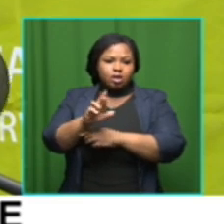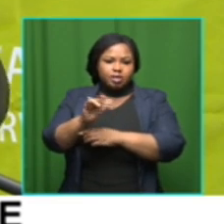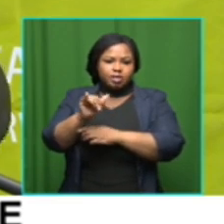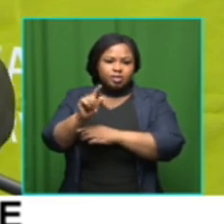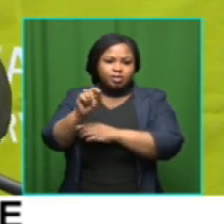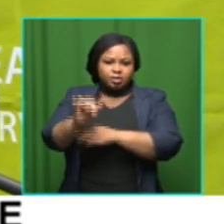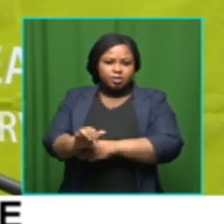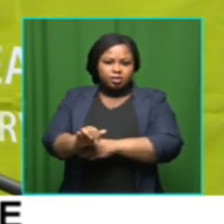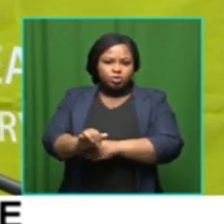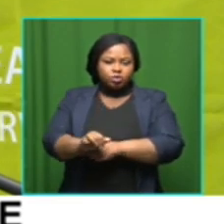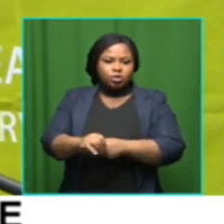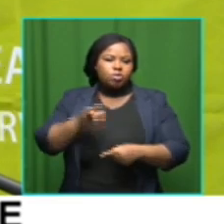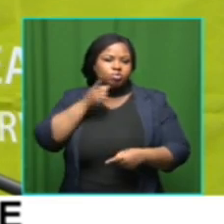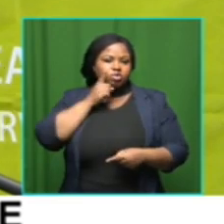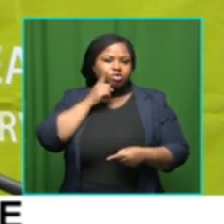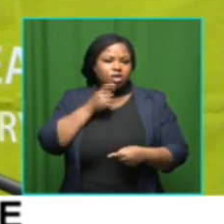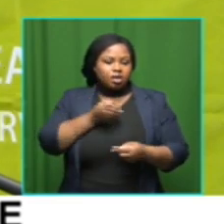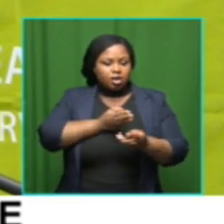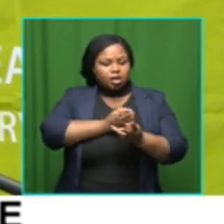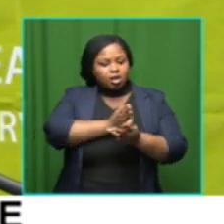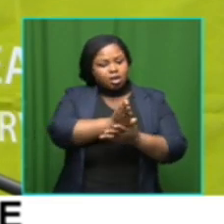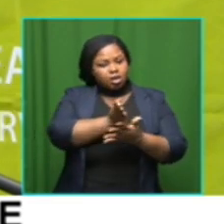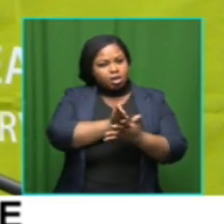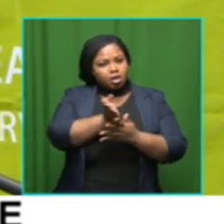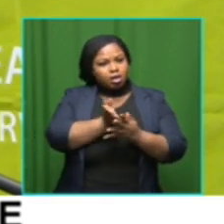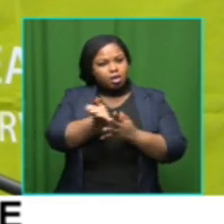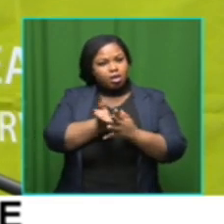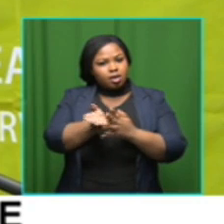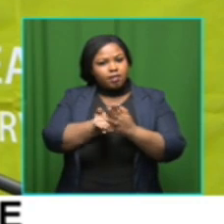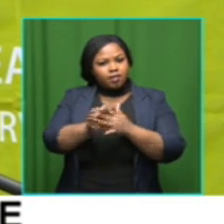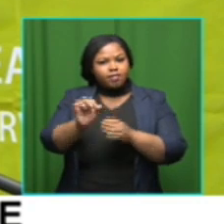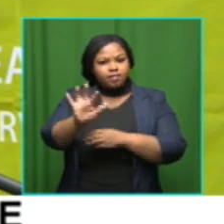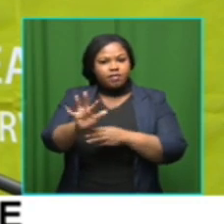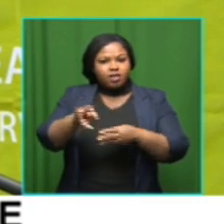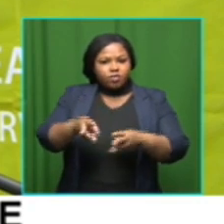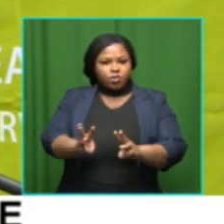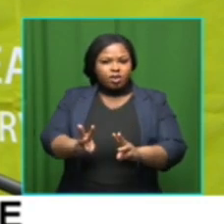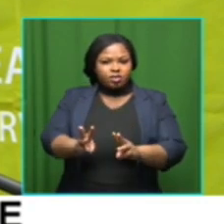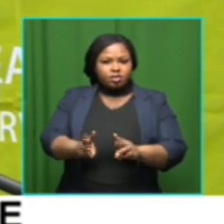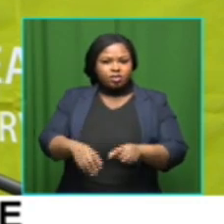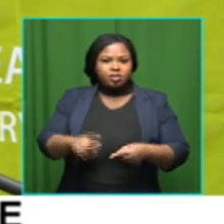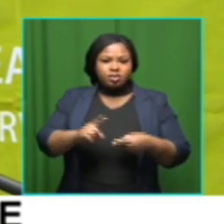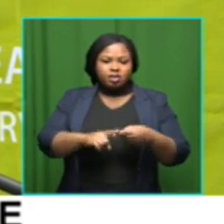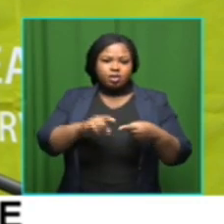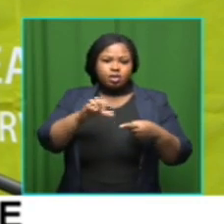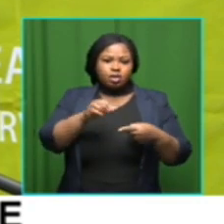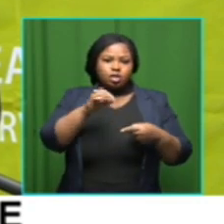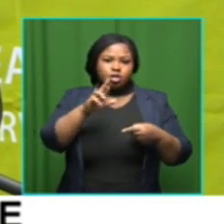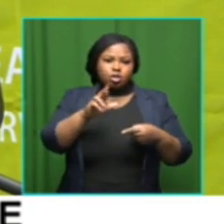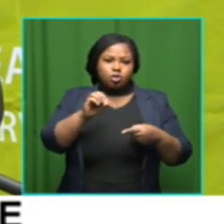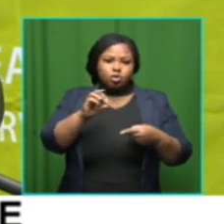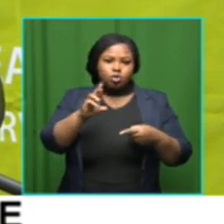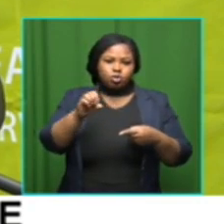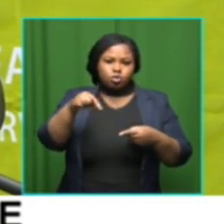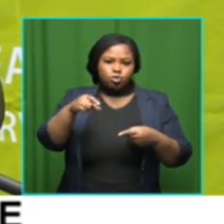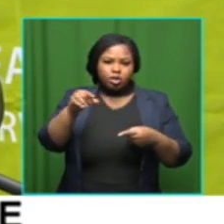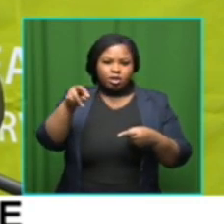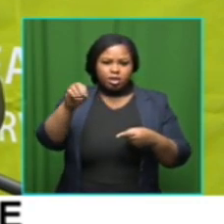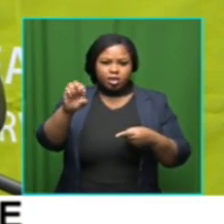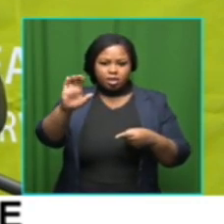5 arms of treatment that have been tried throughout the other countries. You know, there's the one of chloroquine, there's one on